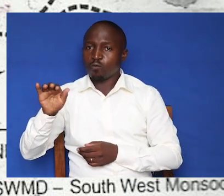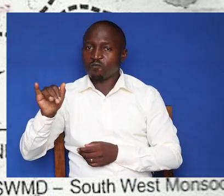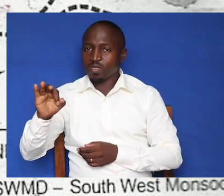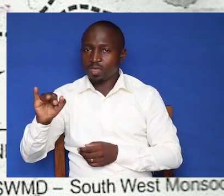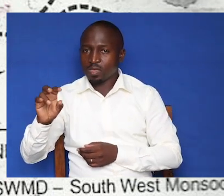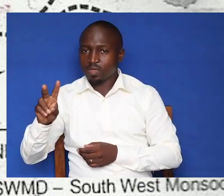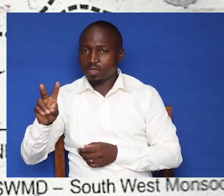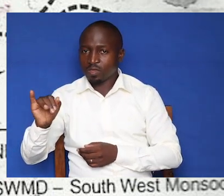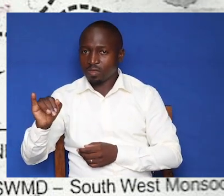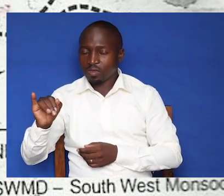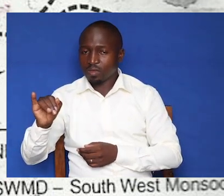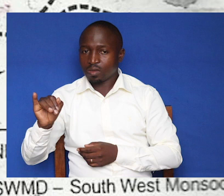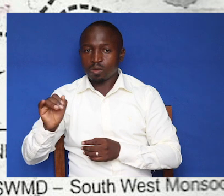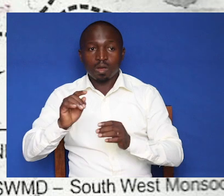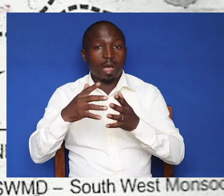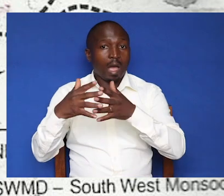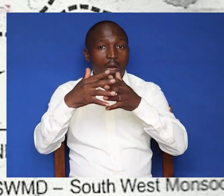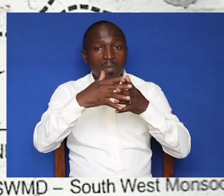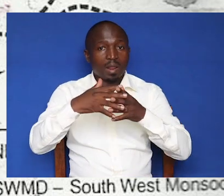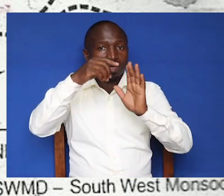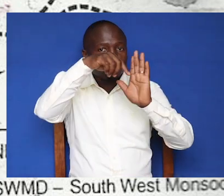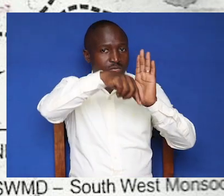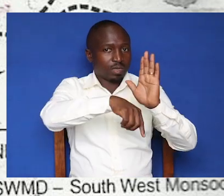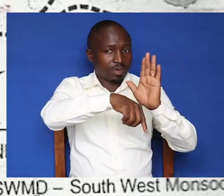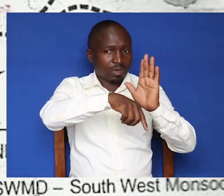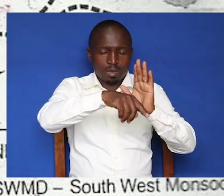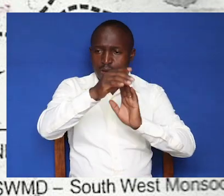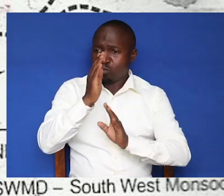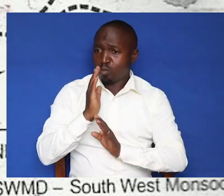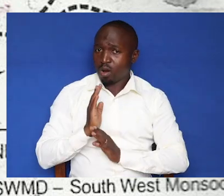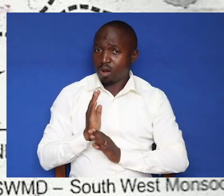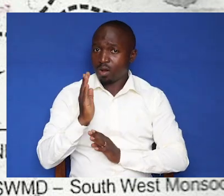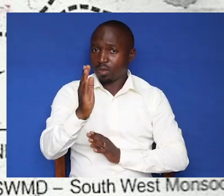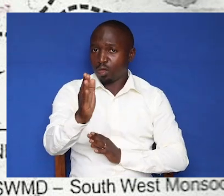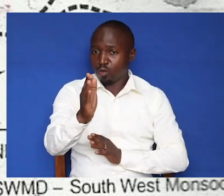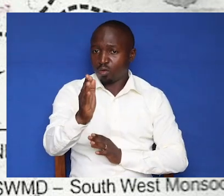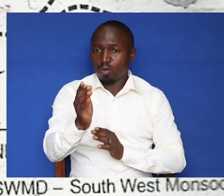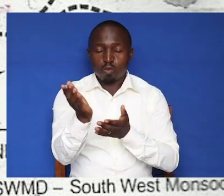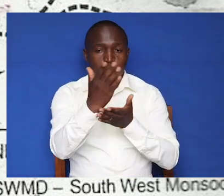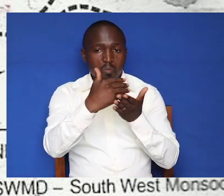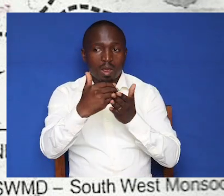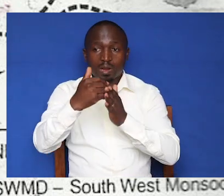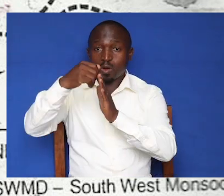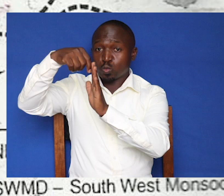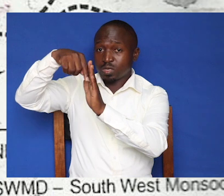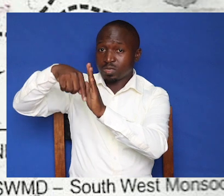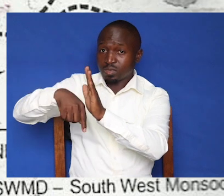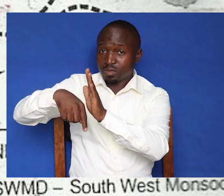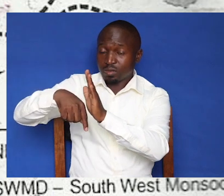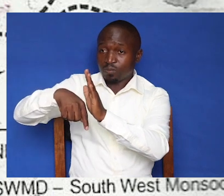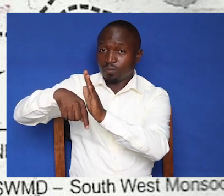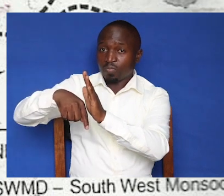in South America. The direction there on the western side of South